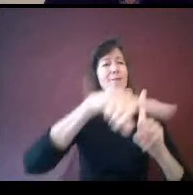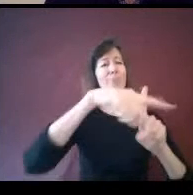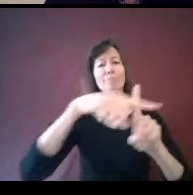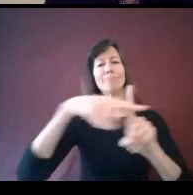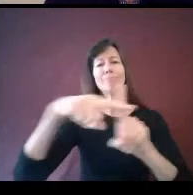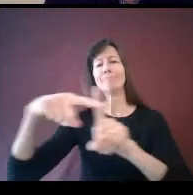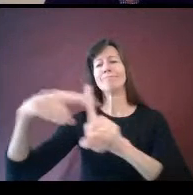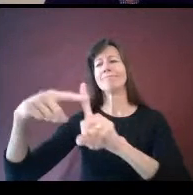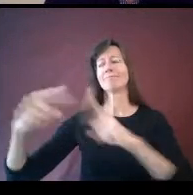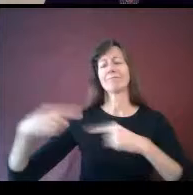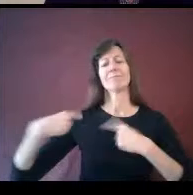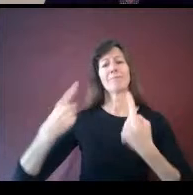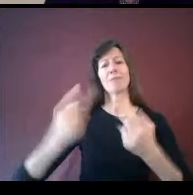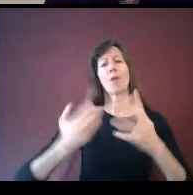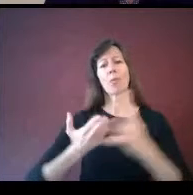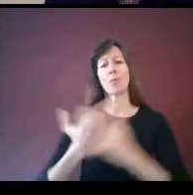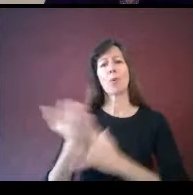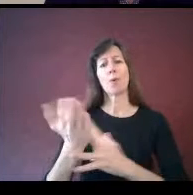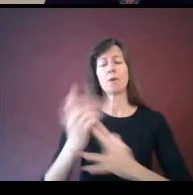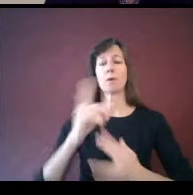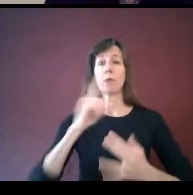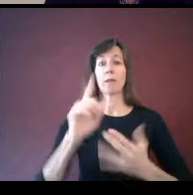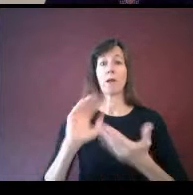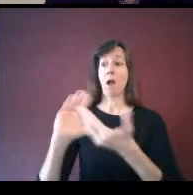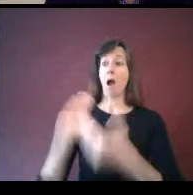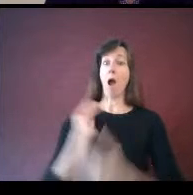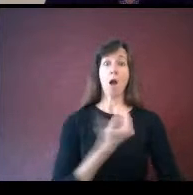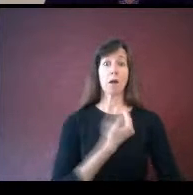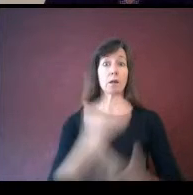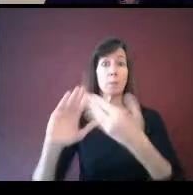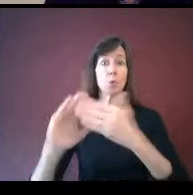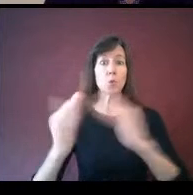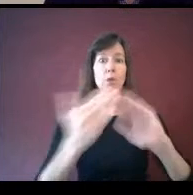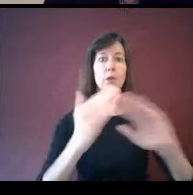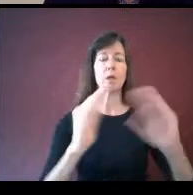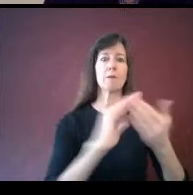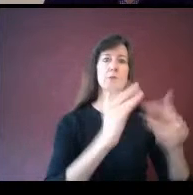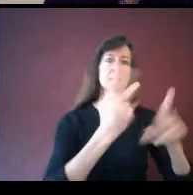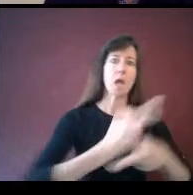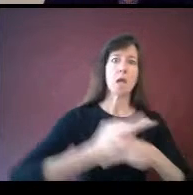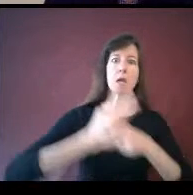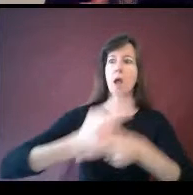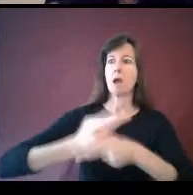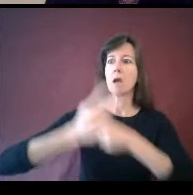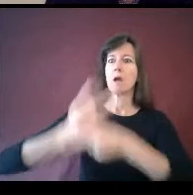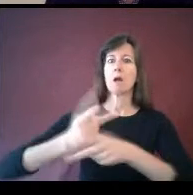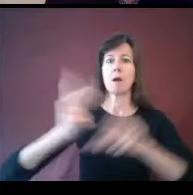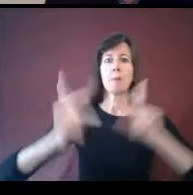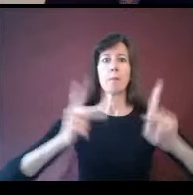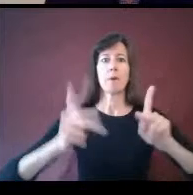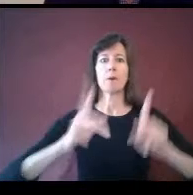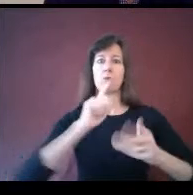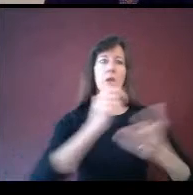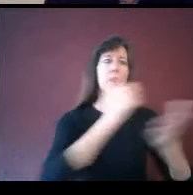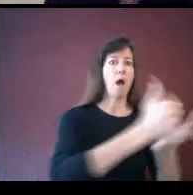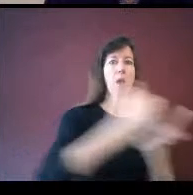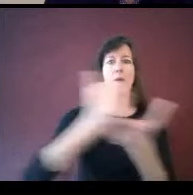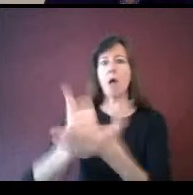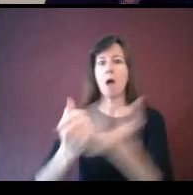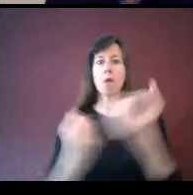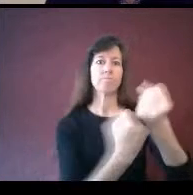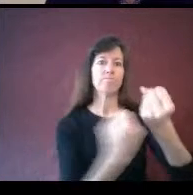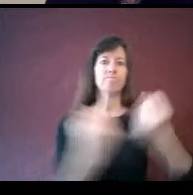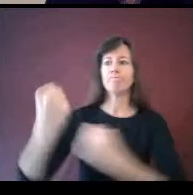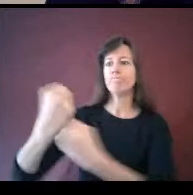of each other and really extending a hand to those in need. So we'll talk more about that in a moment, but